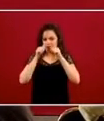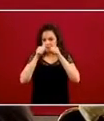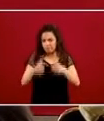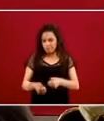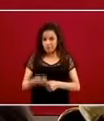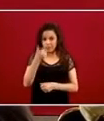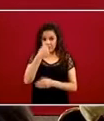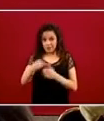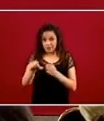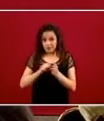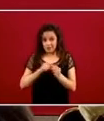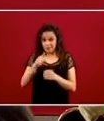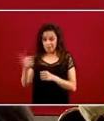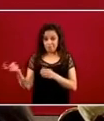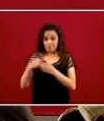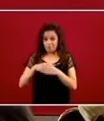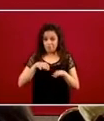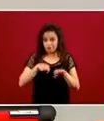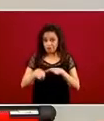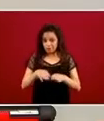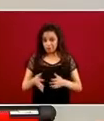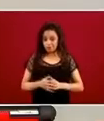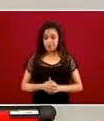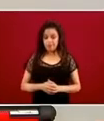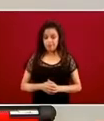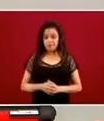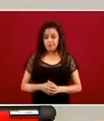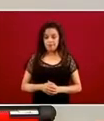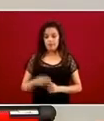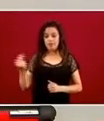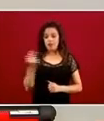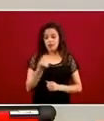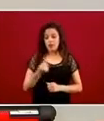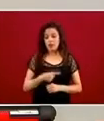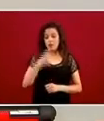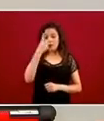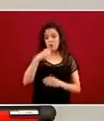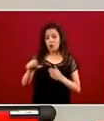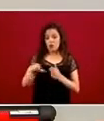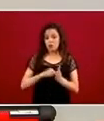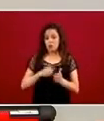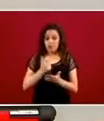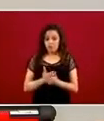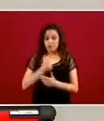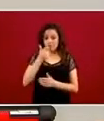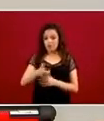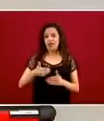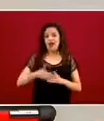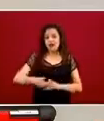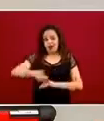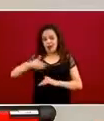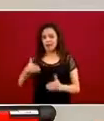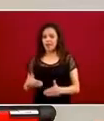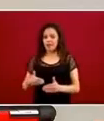is that on top of this 6-month hiring period, they will have one